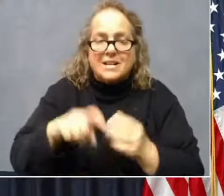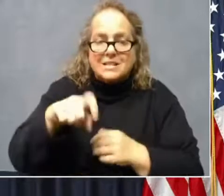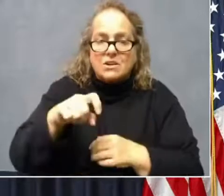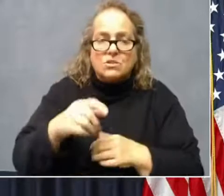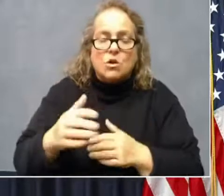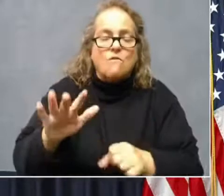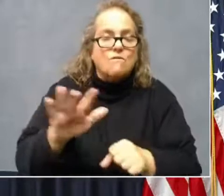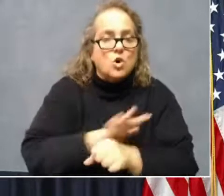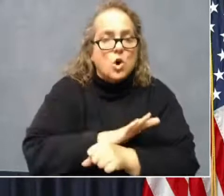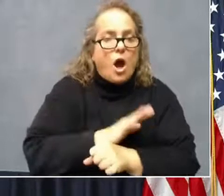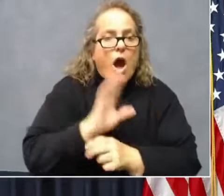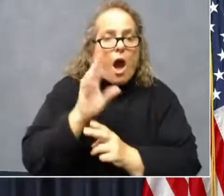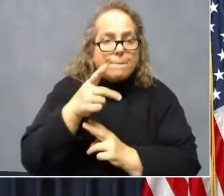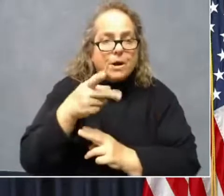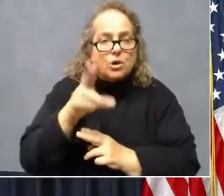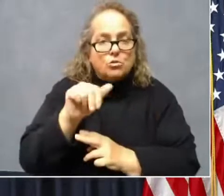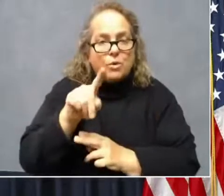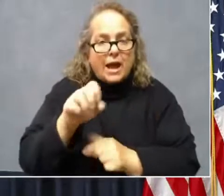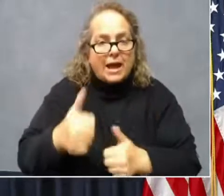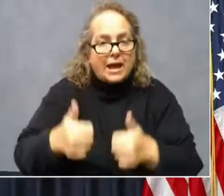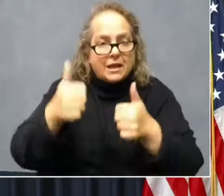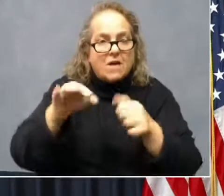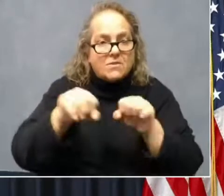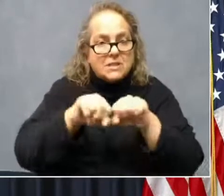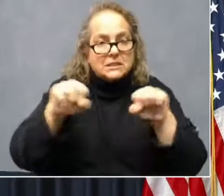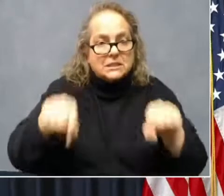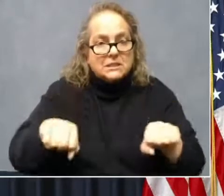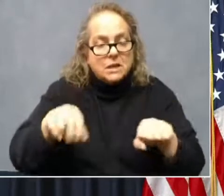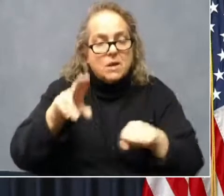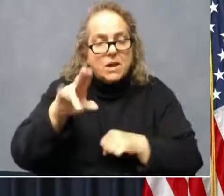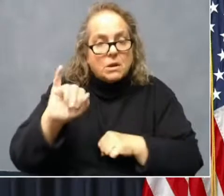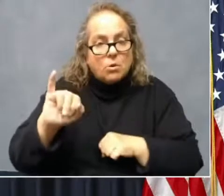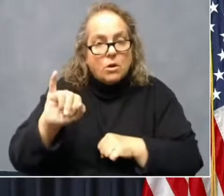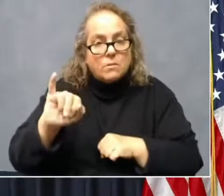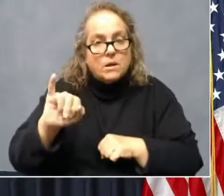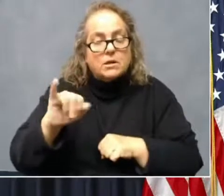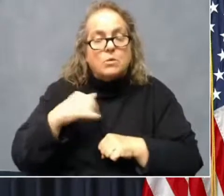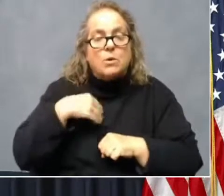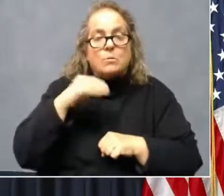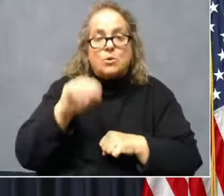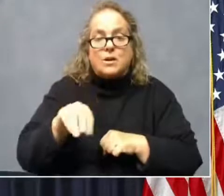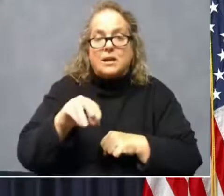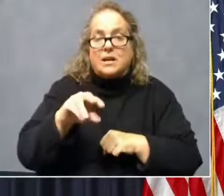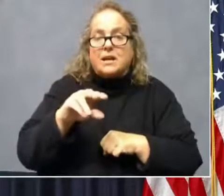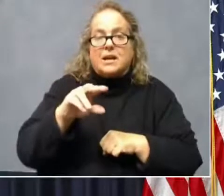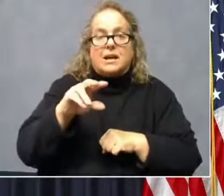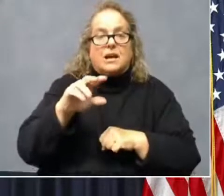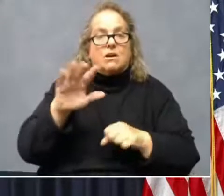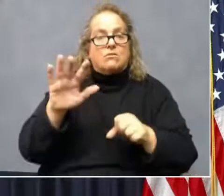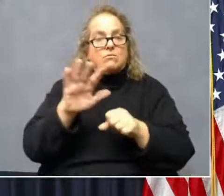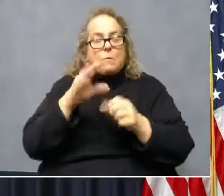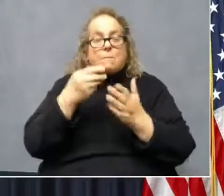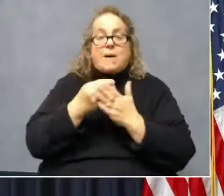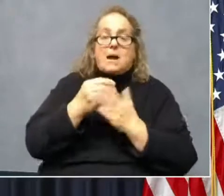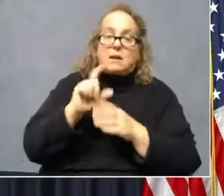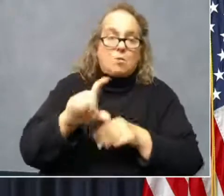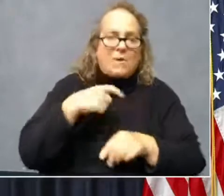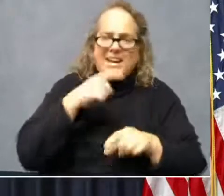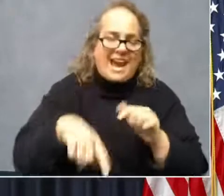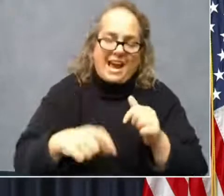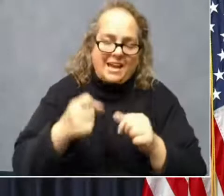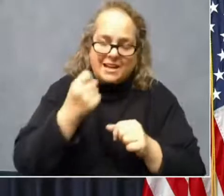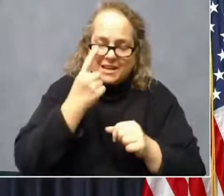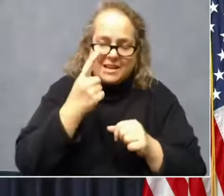million to help during the pandemic. The system, you can't let a system get 20 years old. I mean, just